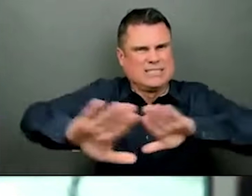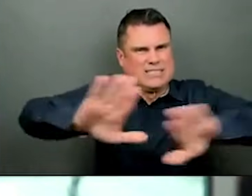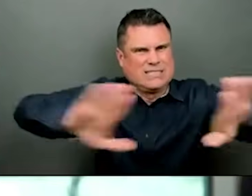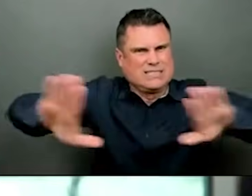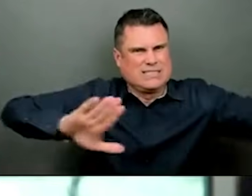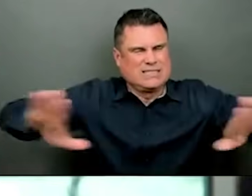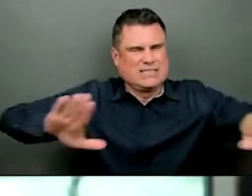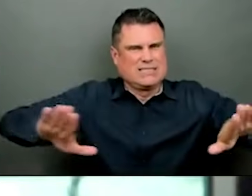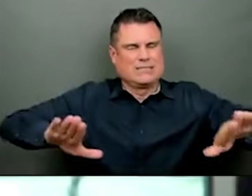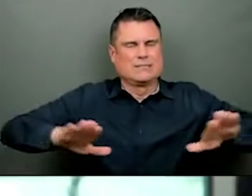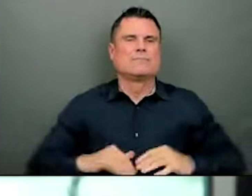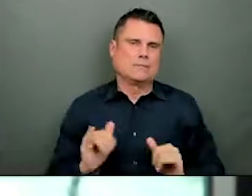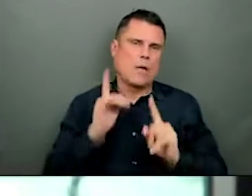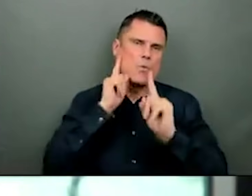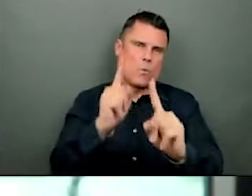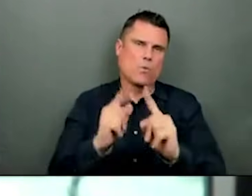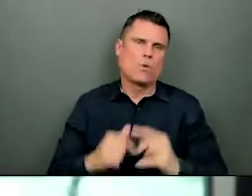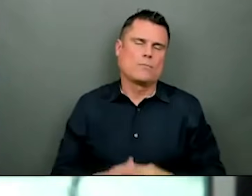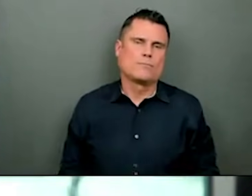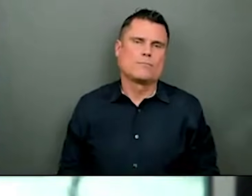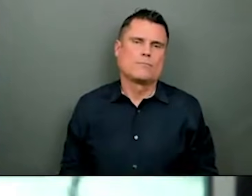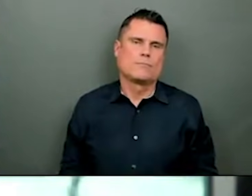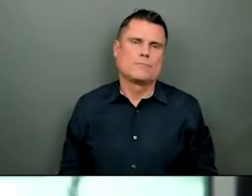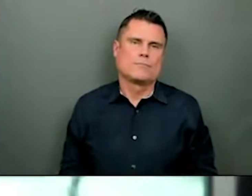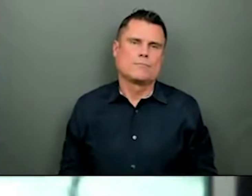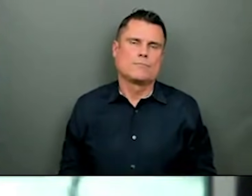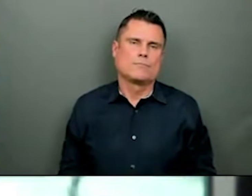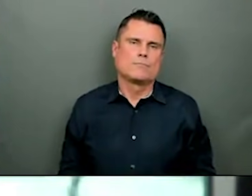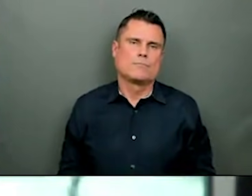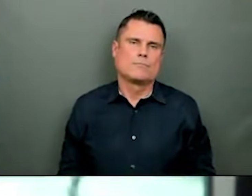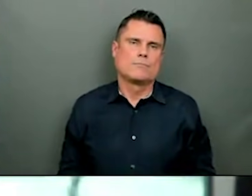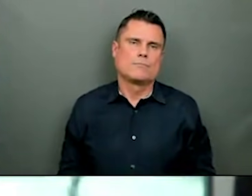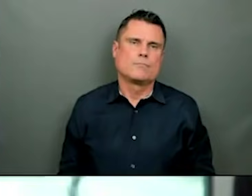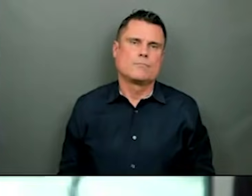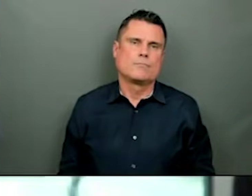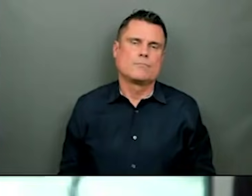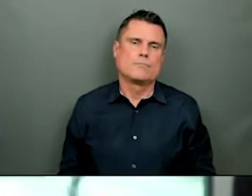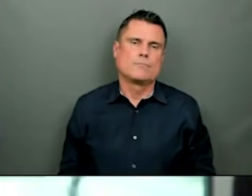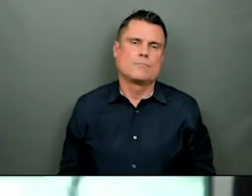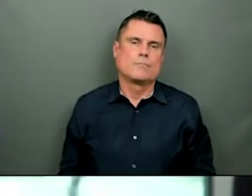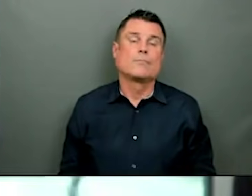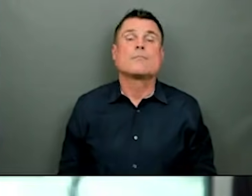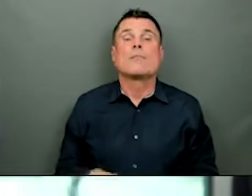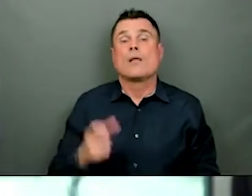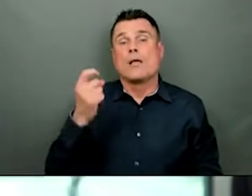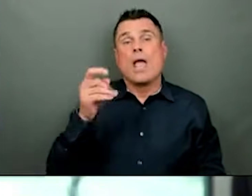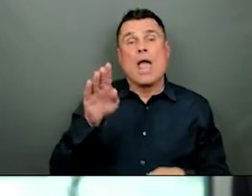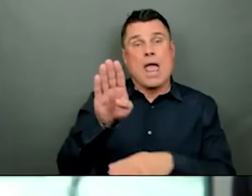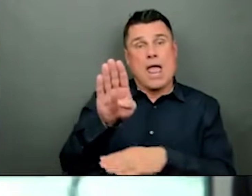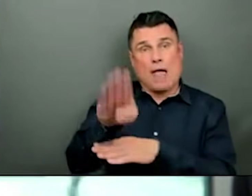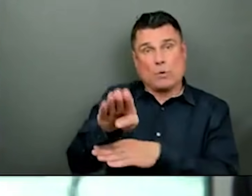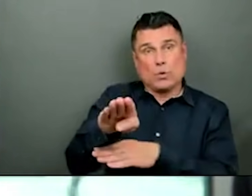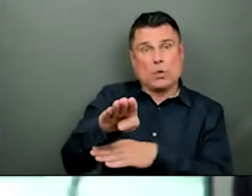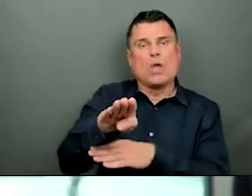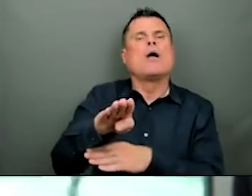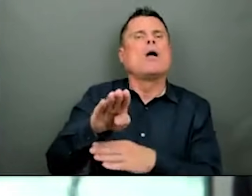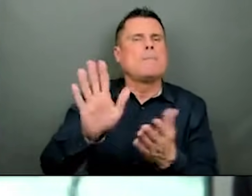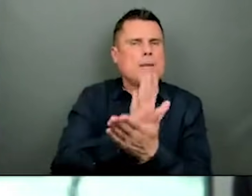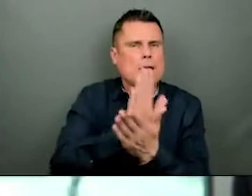We have time for one more question. For everyone listening, Dr. Henry and Minister Dix will release a statement this afternoon with the latest information on